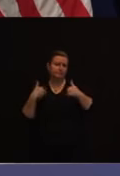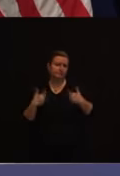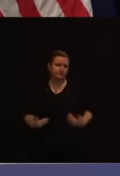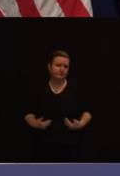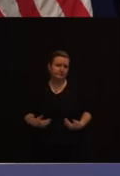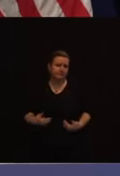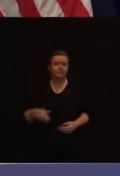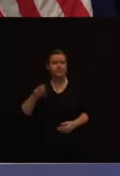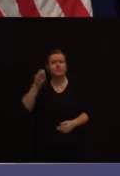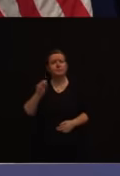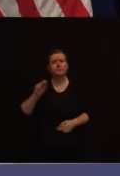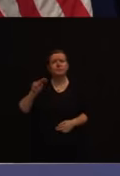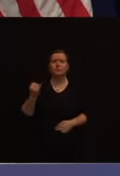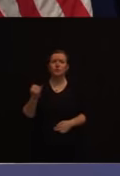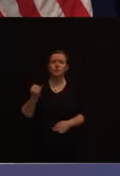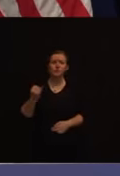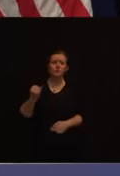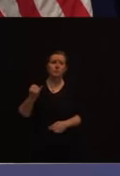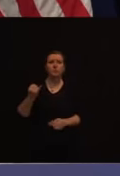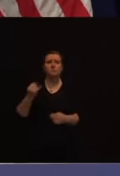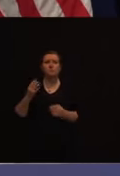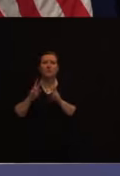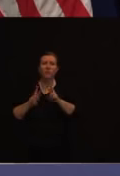become similarly stressed in the coming weeks?